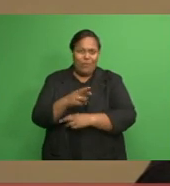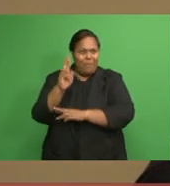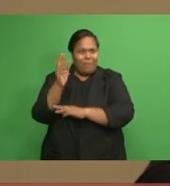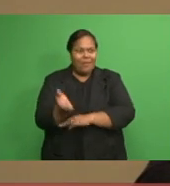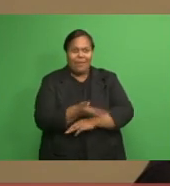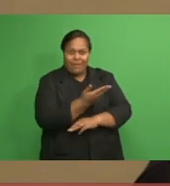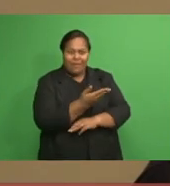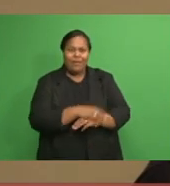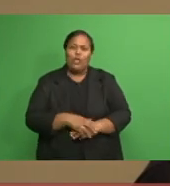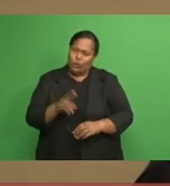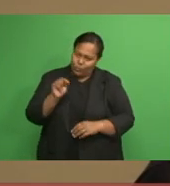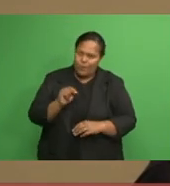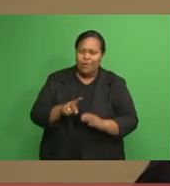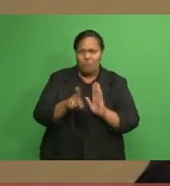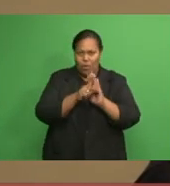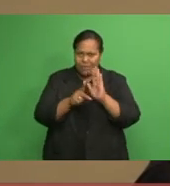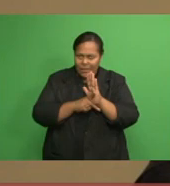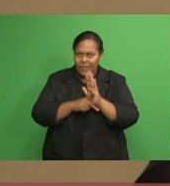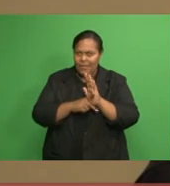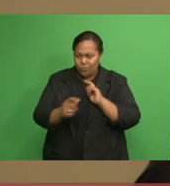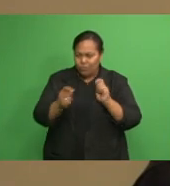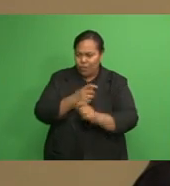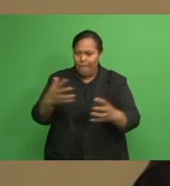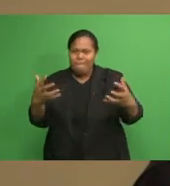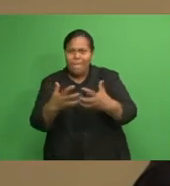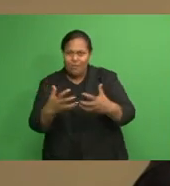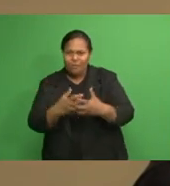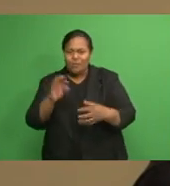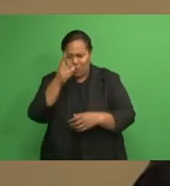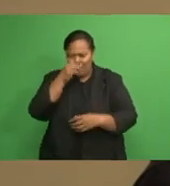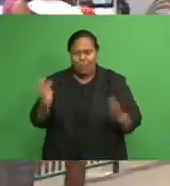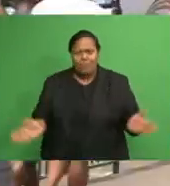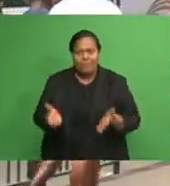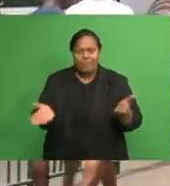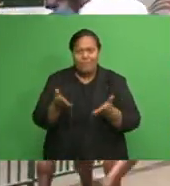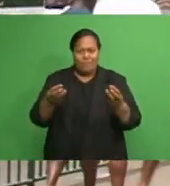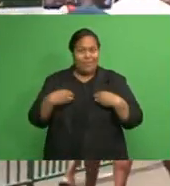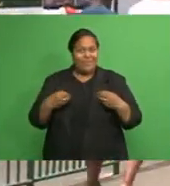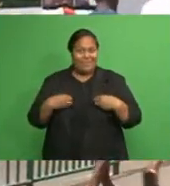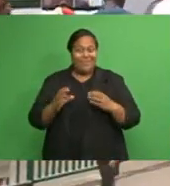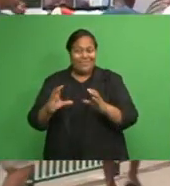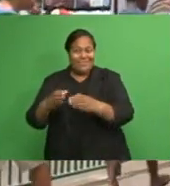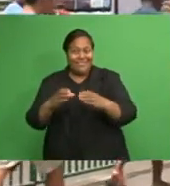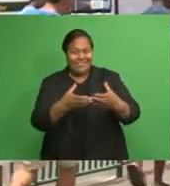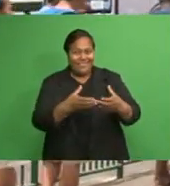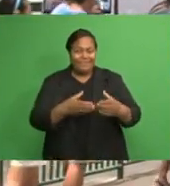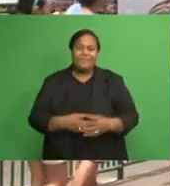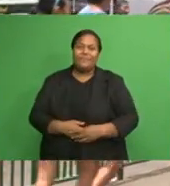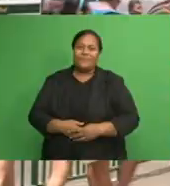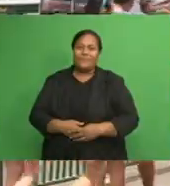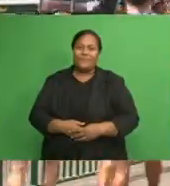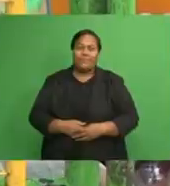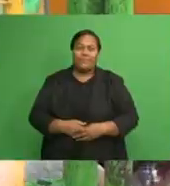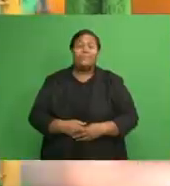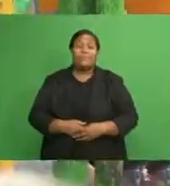environment for robust recovery of the economic, the productive sectors. And this is something in the